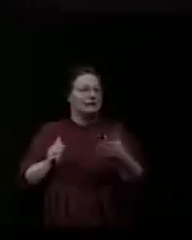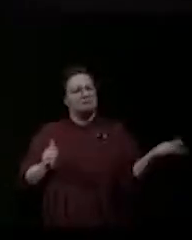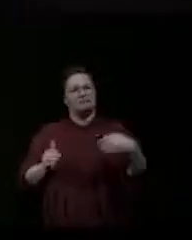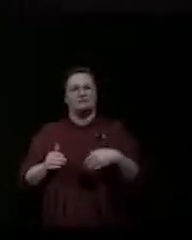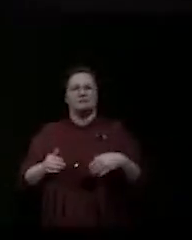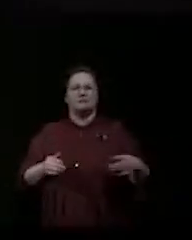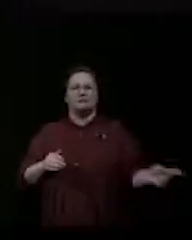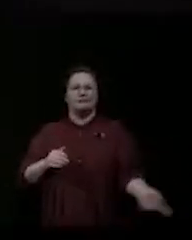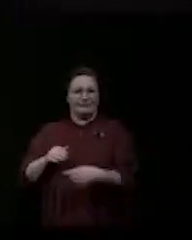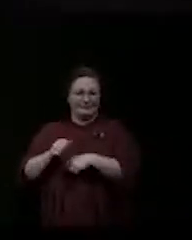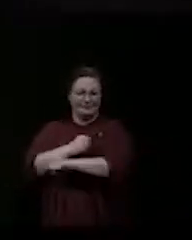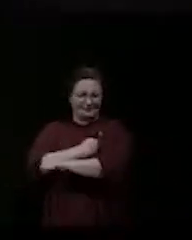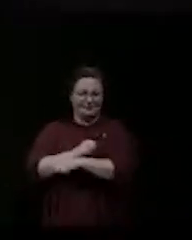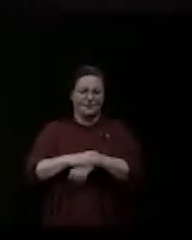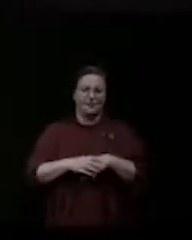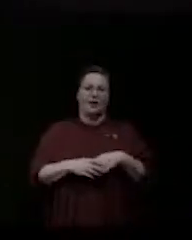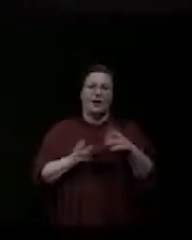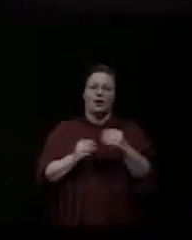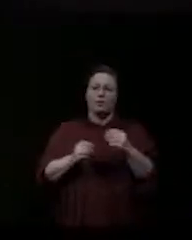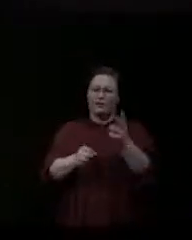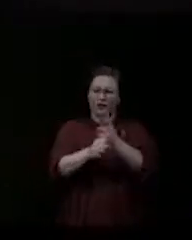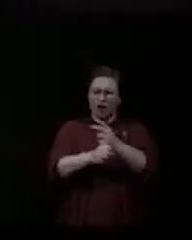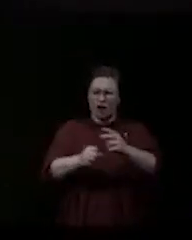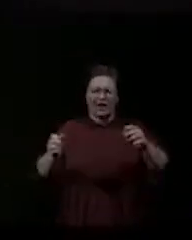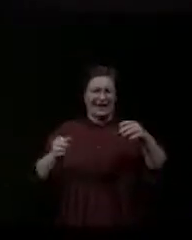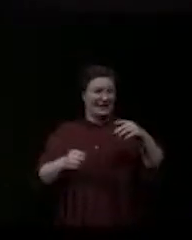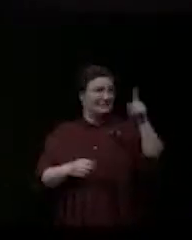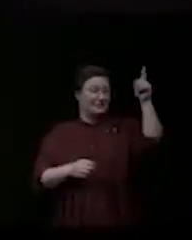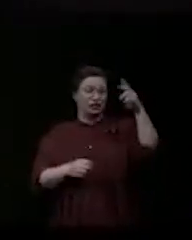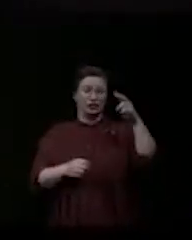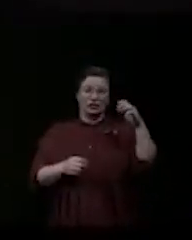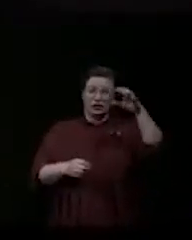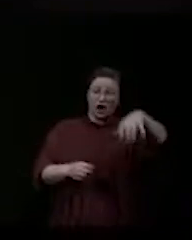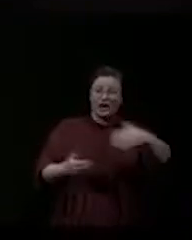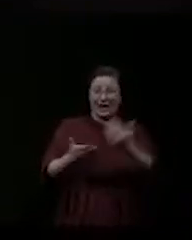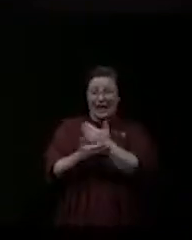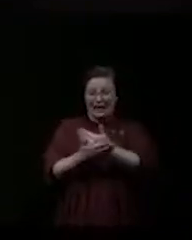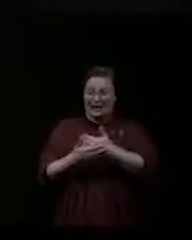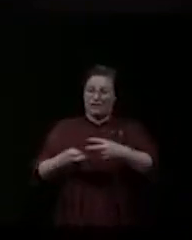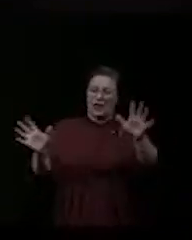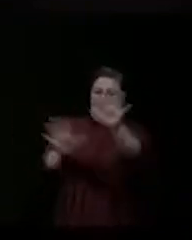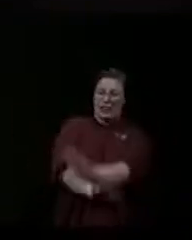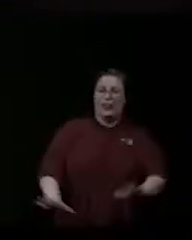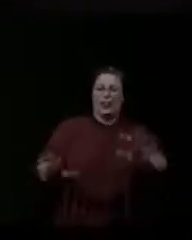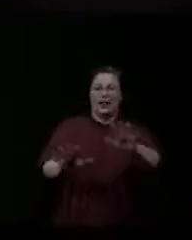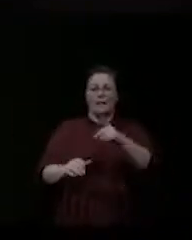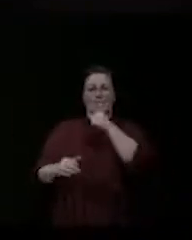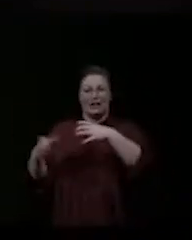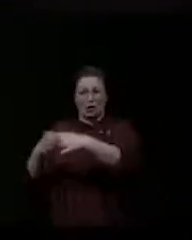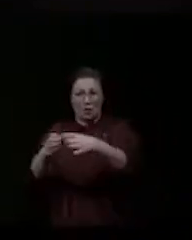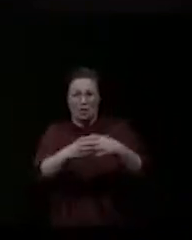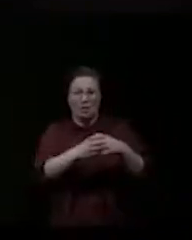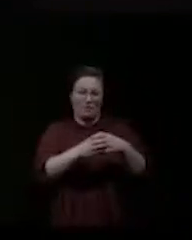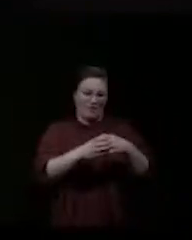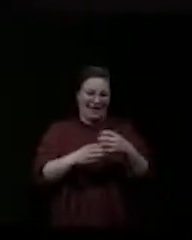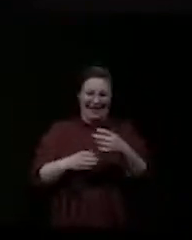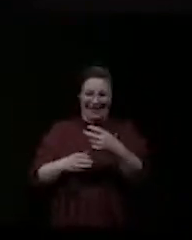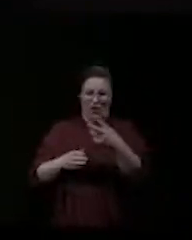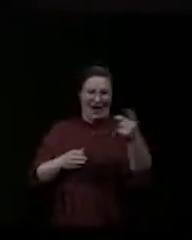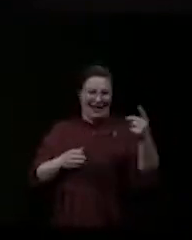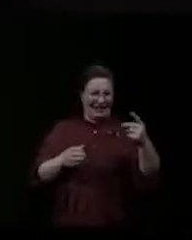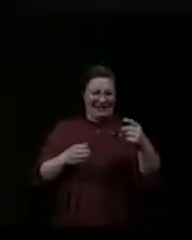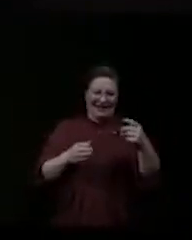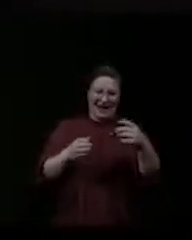to conflate the promotion and protection of human rights of minority communities with